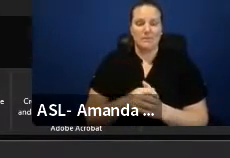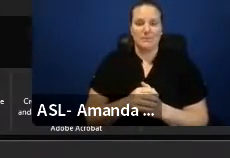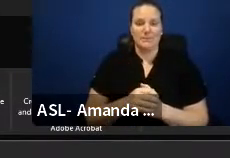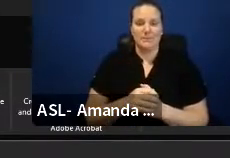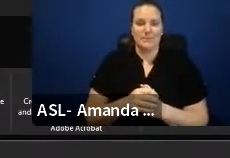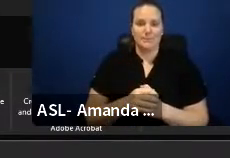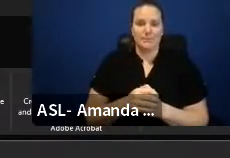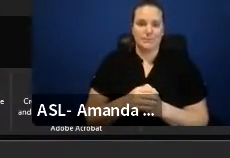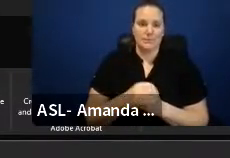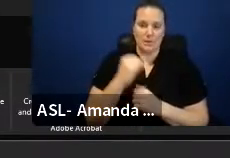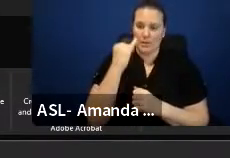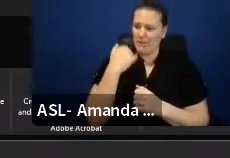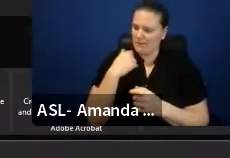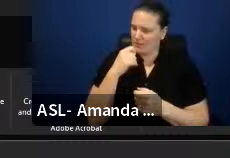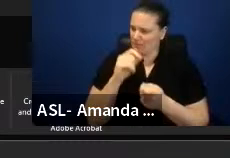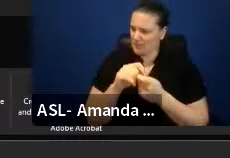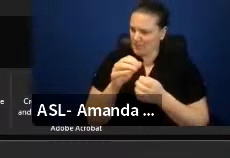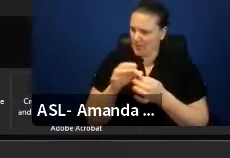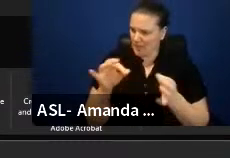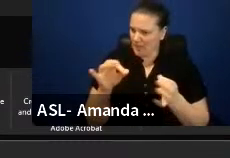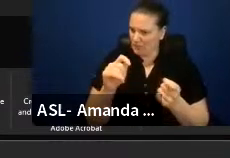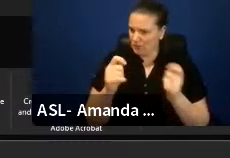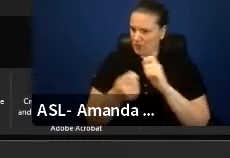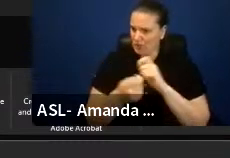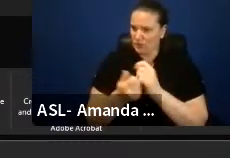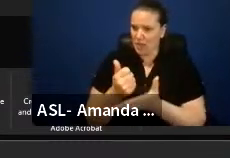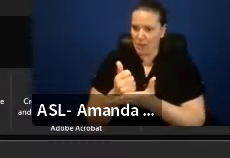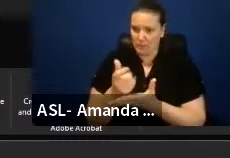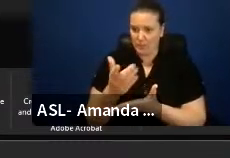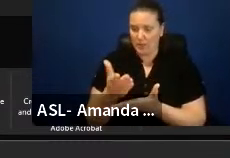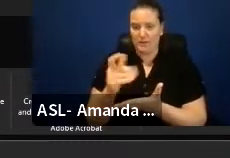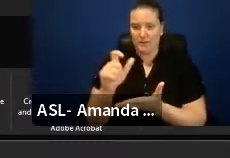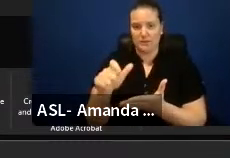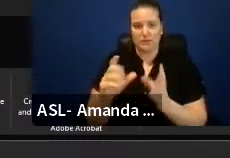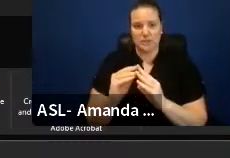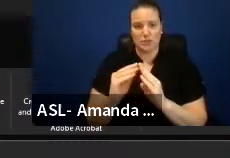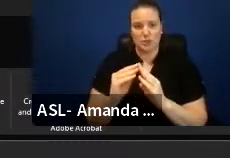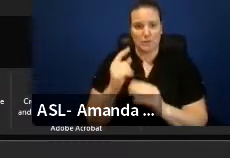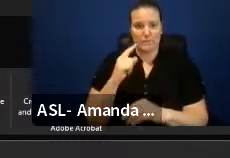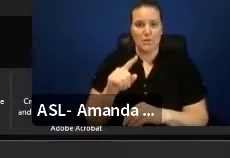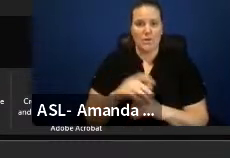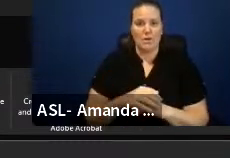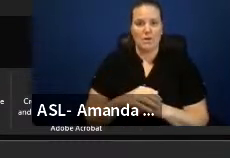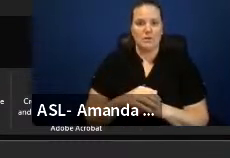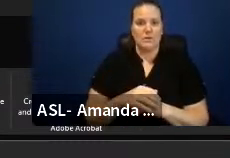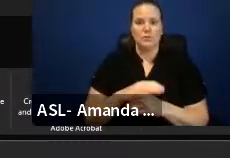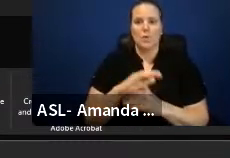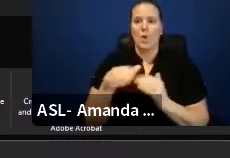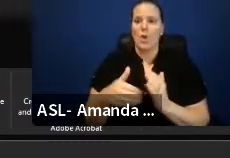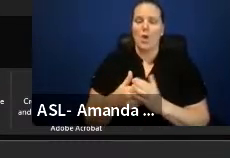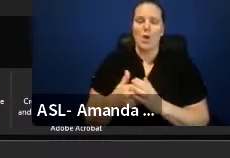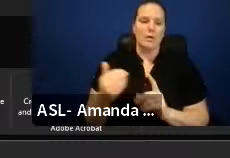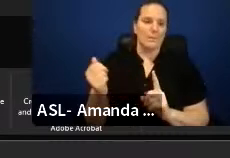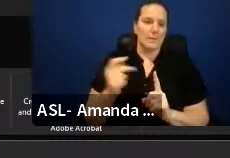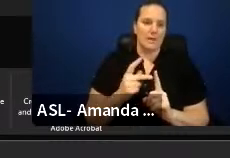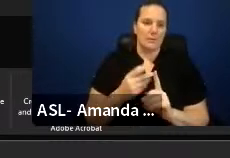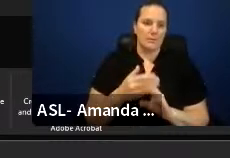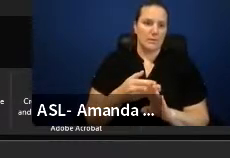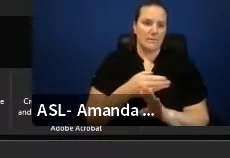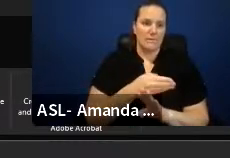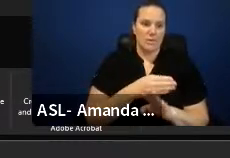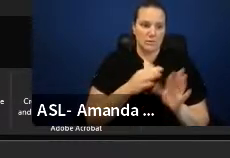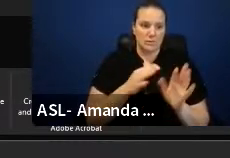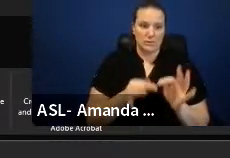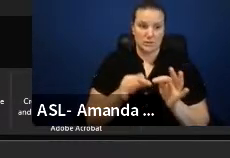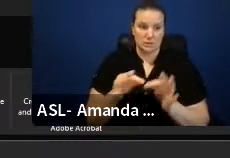if there's particular language changes that help there, that's exactly what this session's for, because these will all come back to you all before you do decision